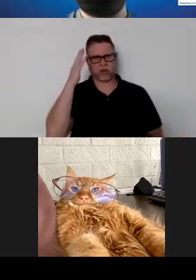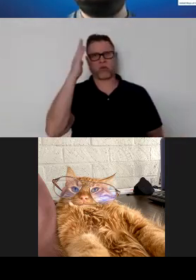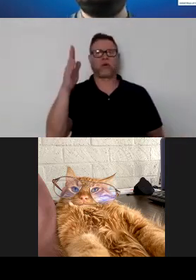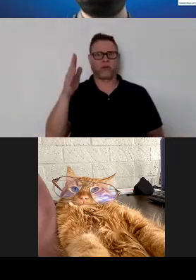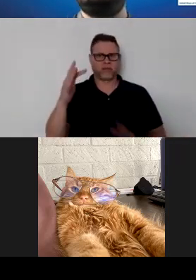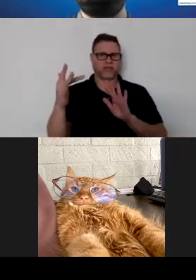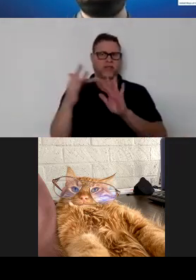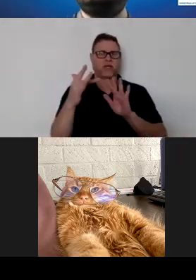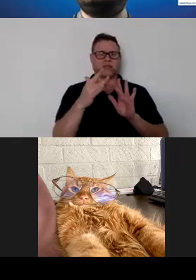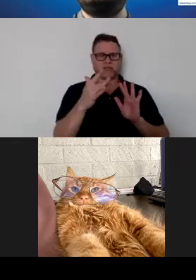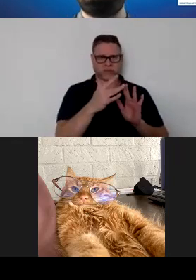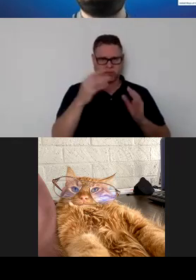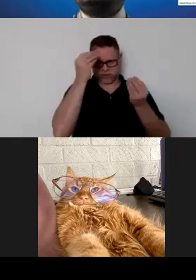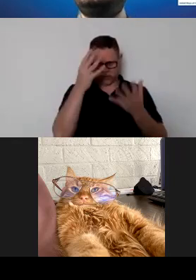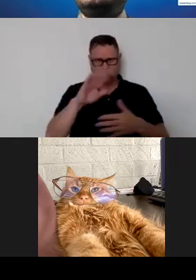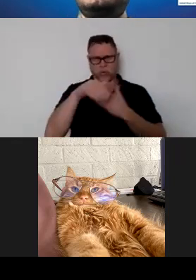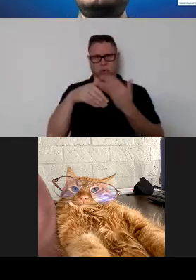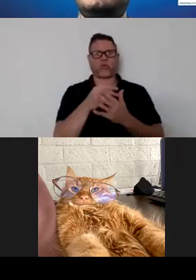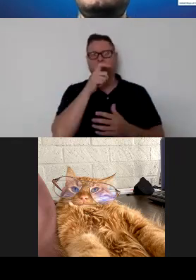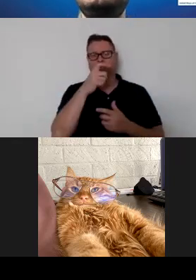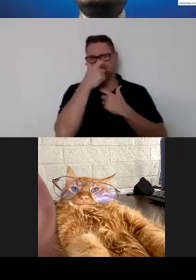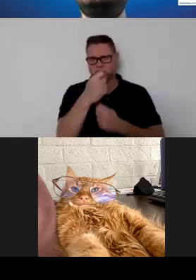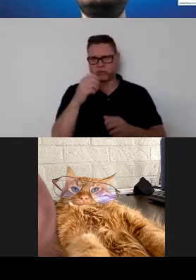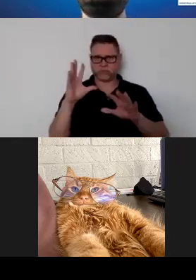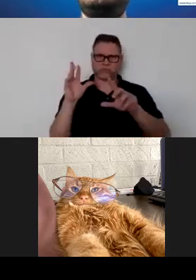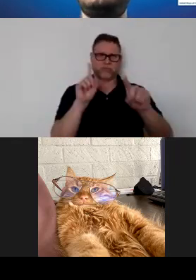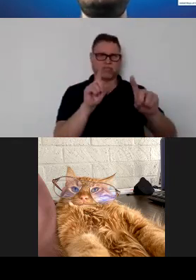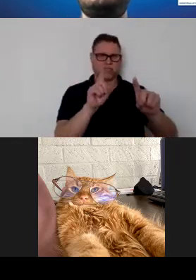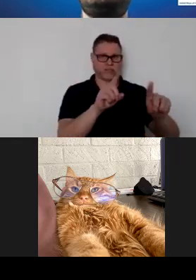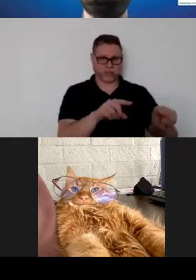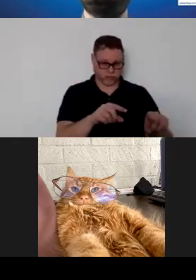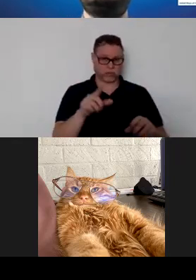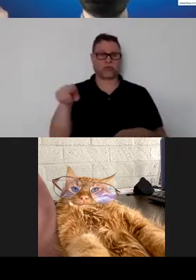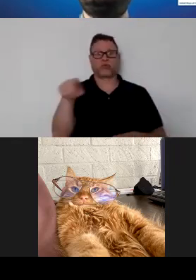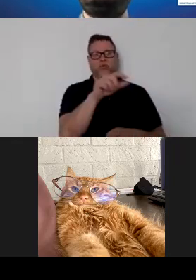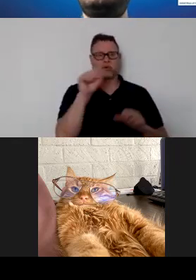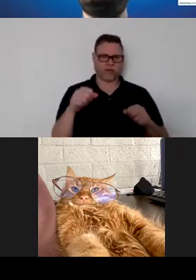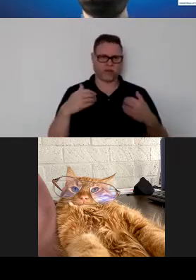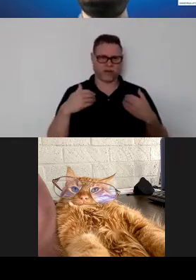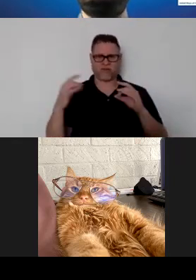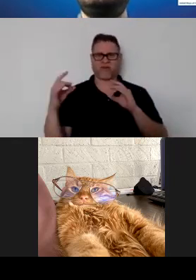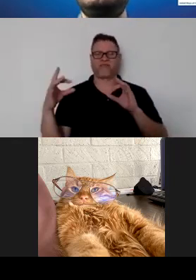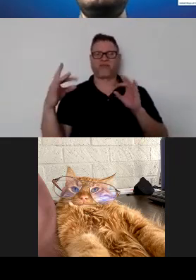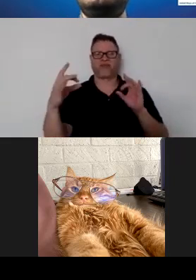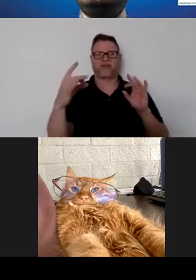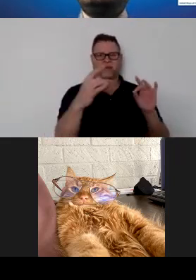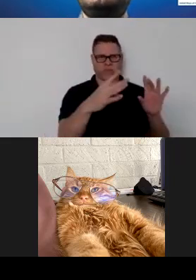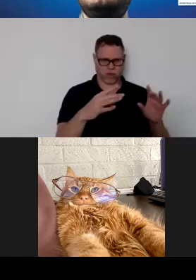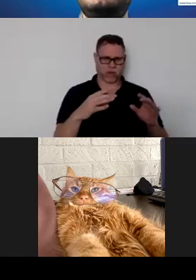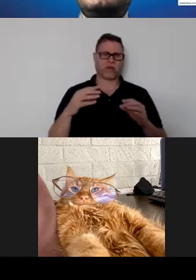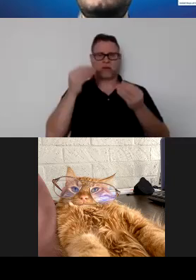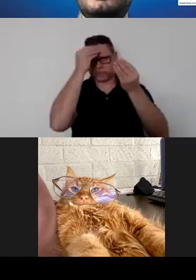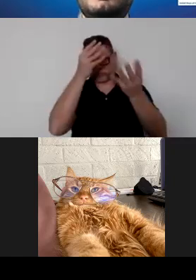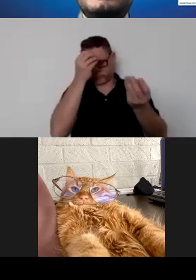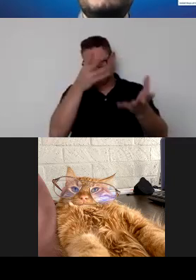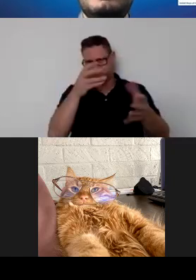contact information of all of those who are interested in attending so that you can have your feedback and your input included